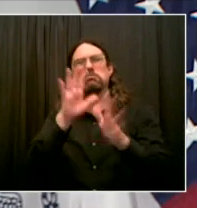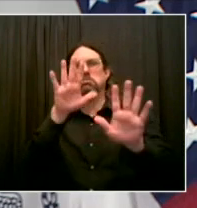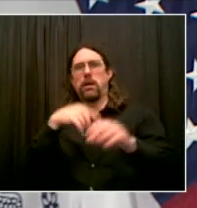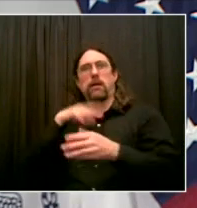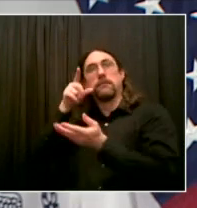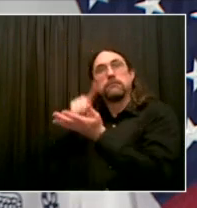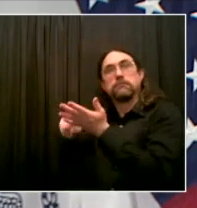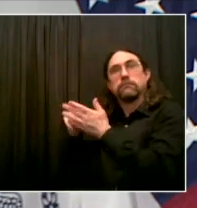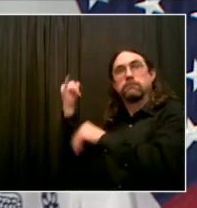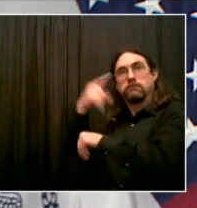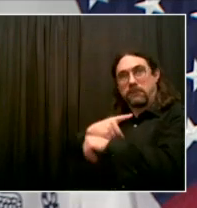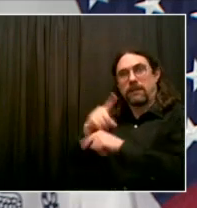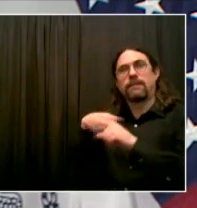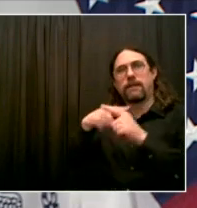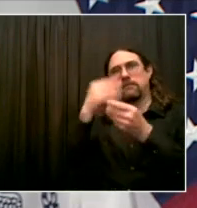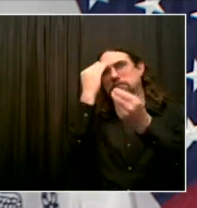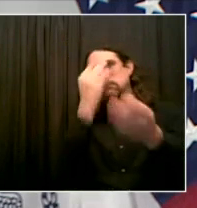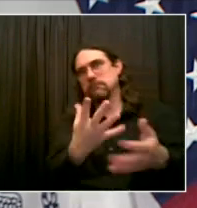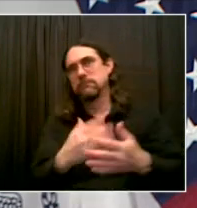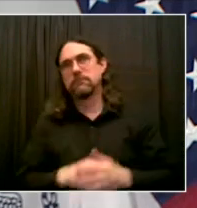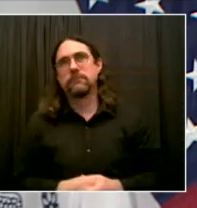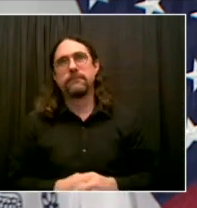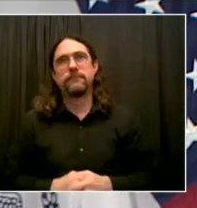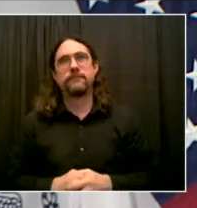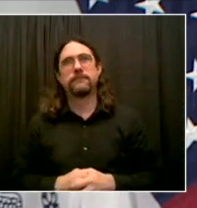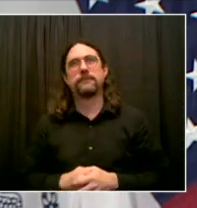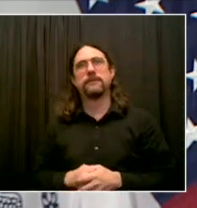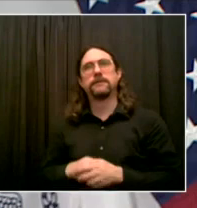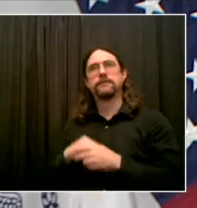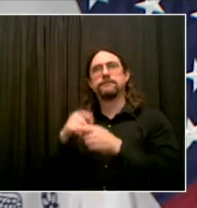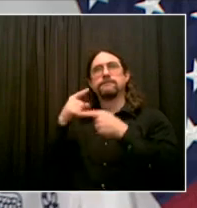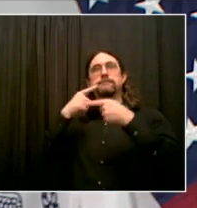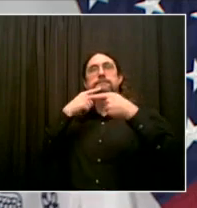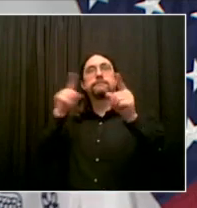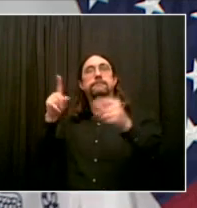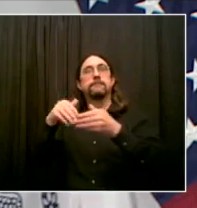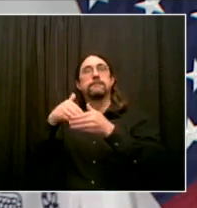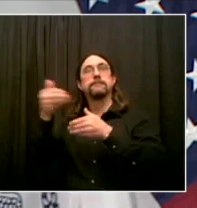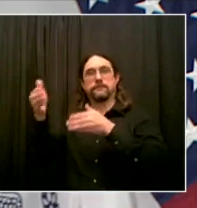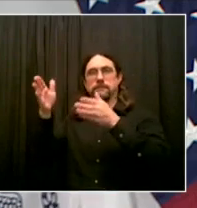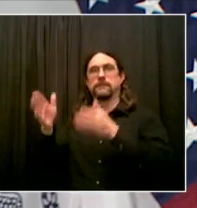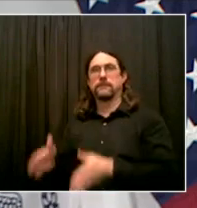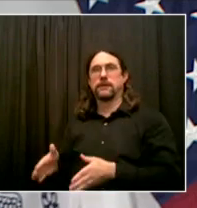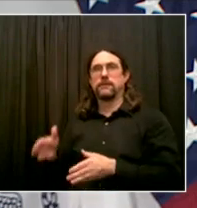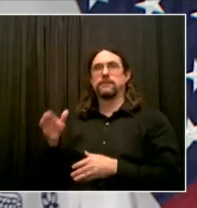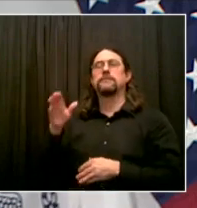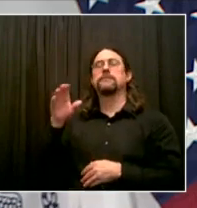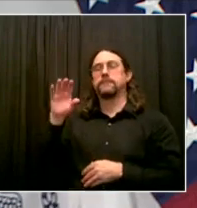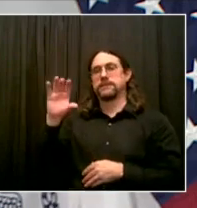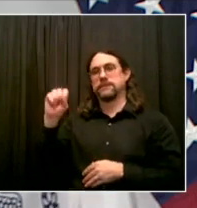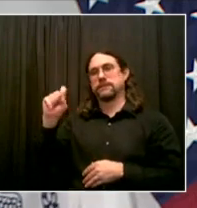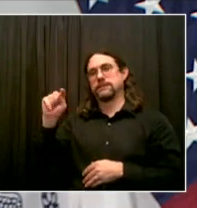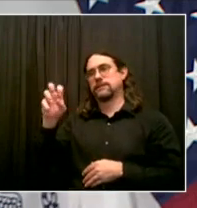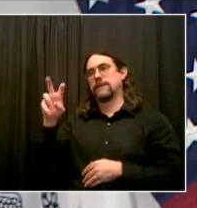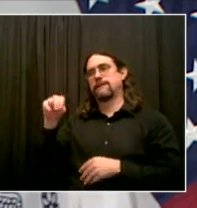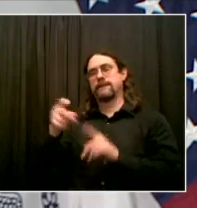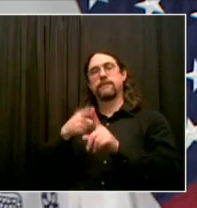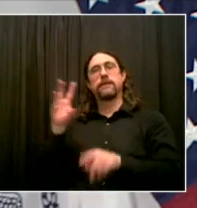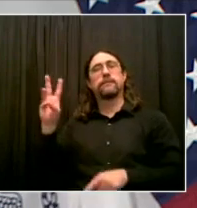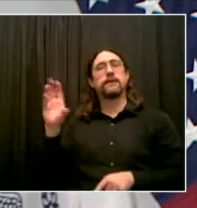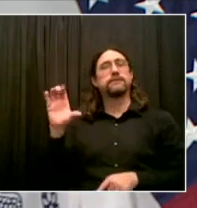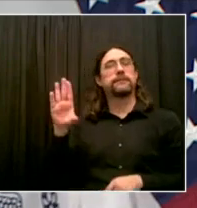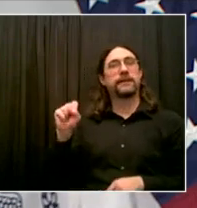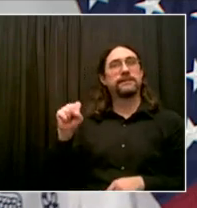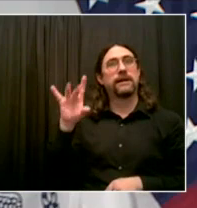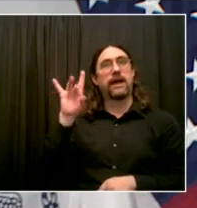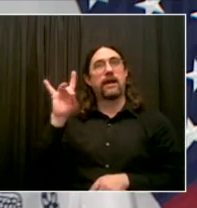Hey, good morning, Mr. Mayor. I'm coming to you from City Hall Park with a lot of construction, so I hope you can hear me all right. Yeah, you're good, Steve. How you doing? I'm all right. Appreciate you